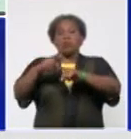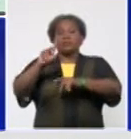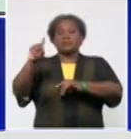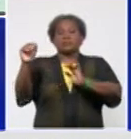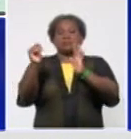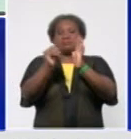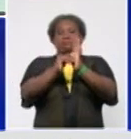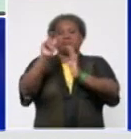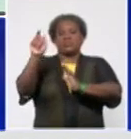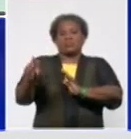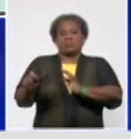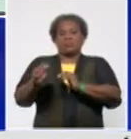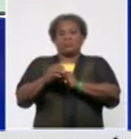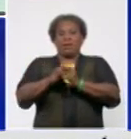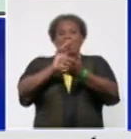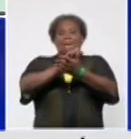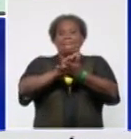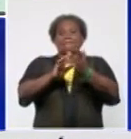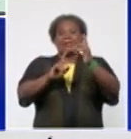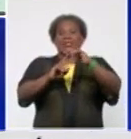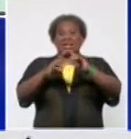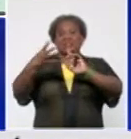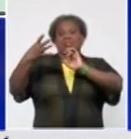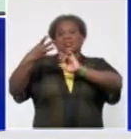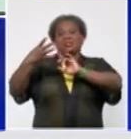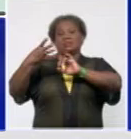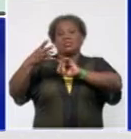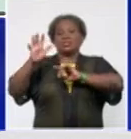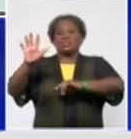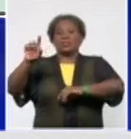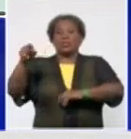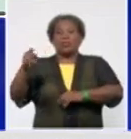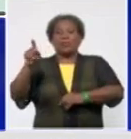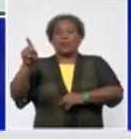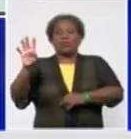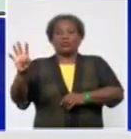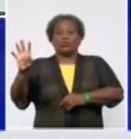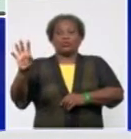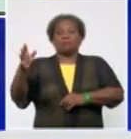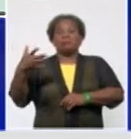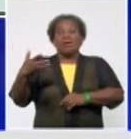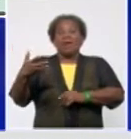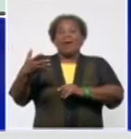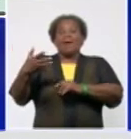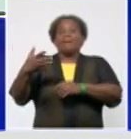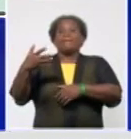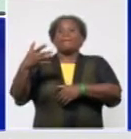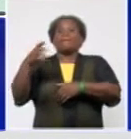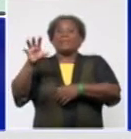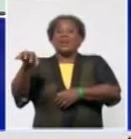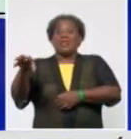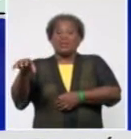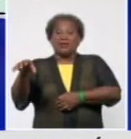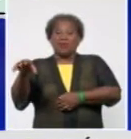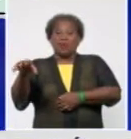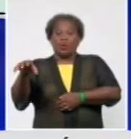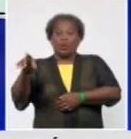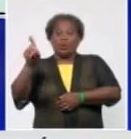0.13, same as yesterday's rate. Santi Espíritus 1.29,